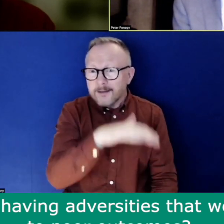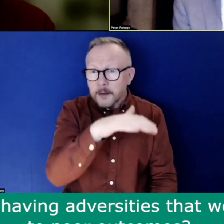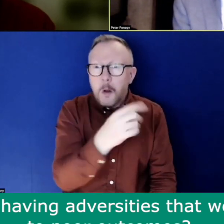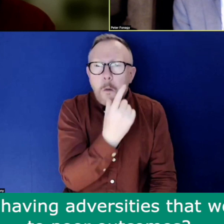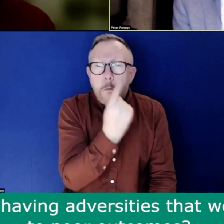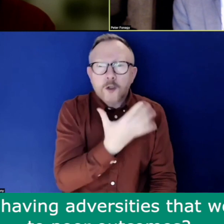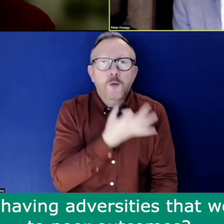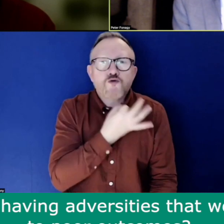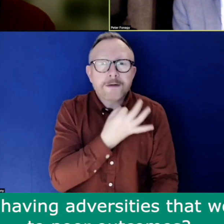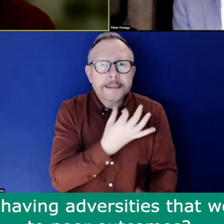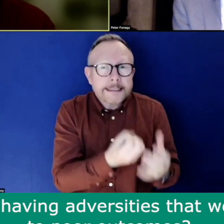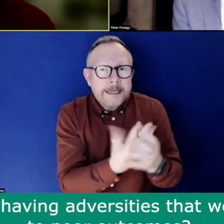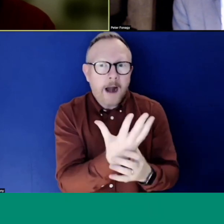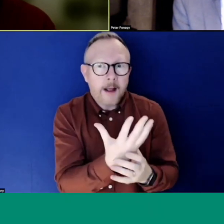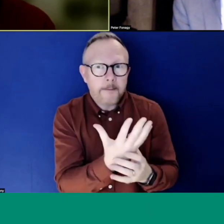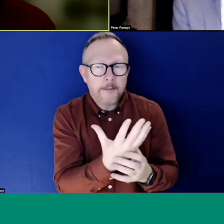poor outcomes?